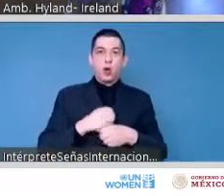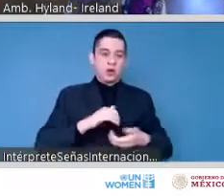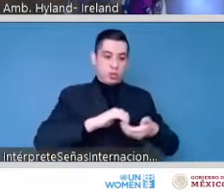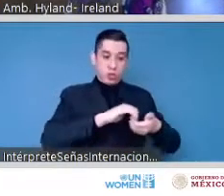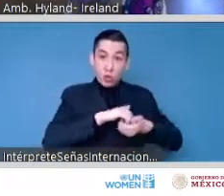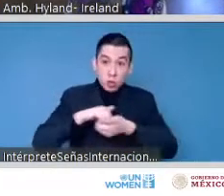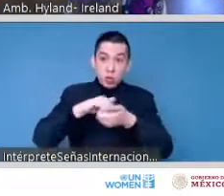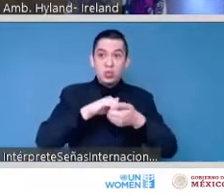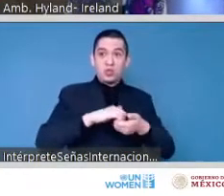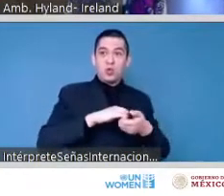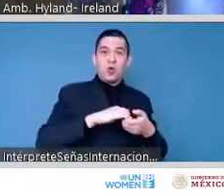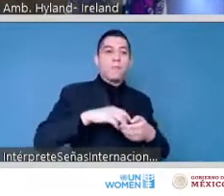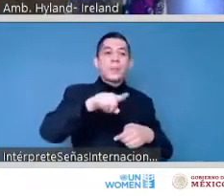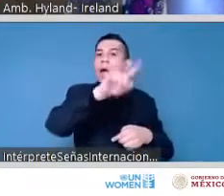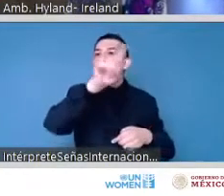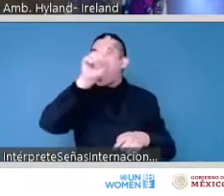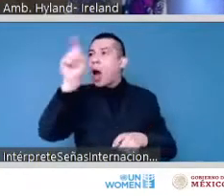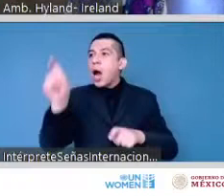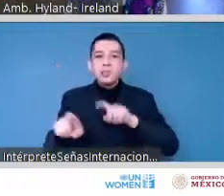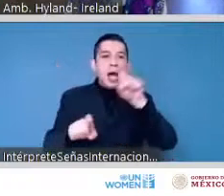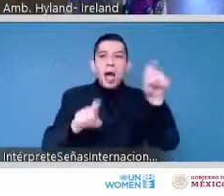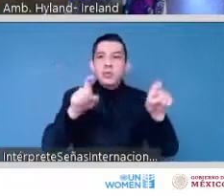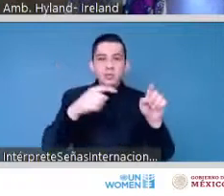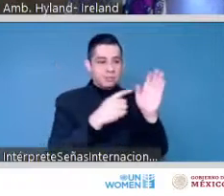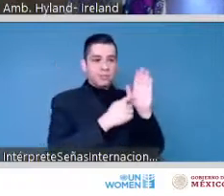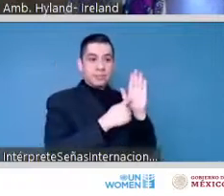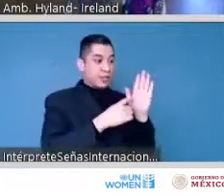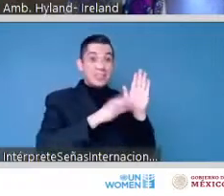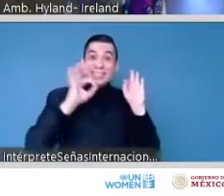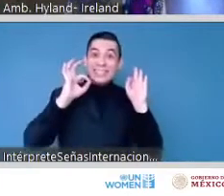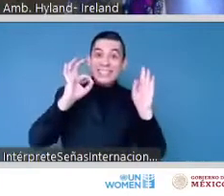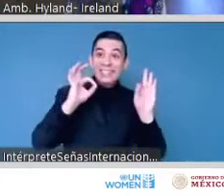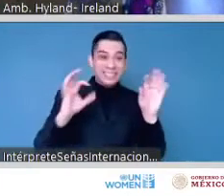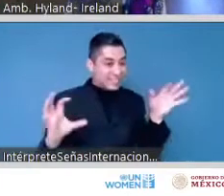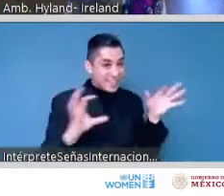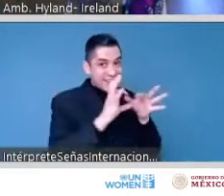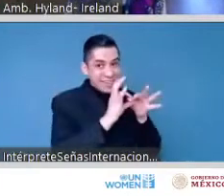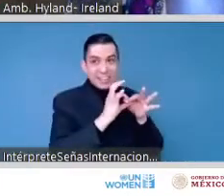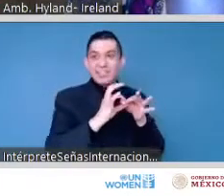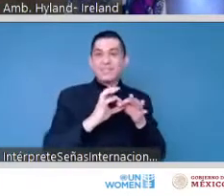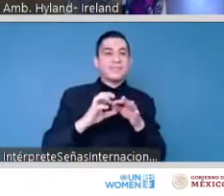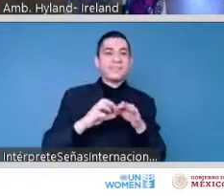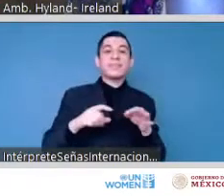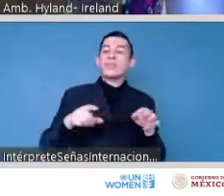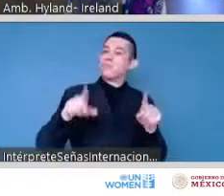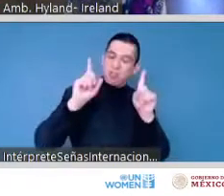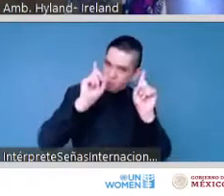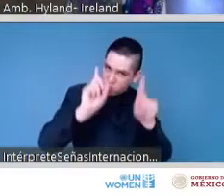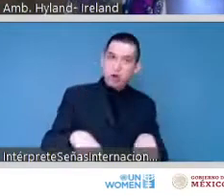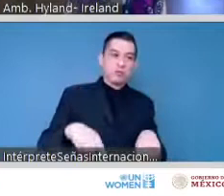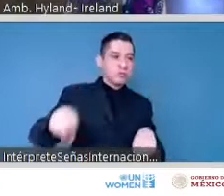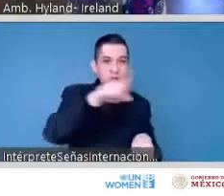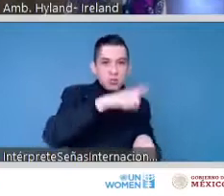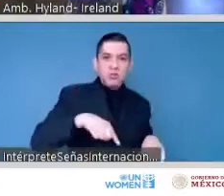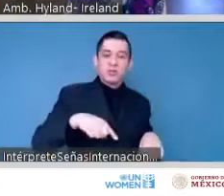So consulting early is important. Something that we've done in Canada that was inspired by other countries in this Focal Points